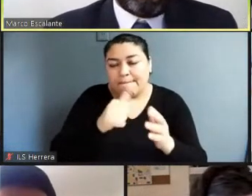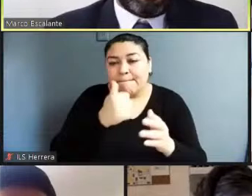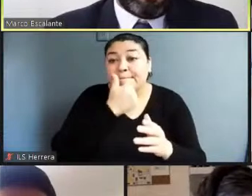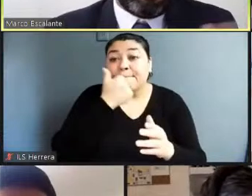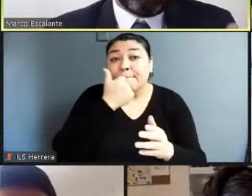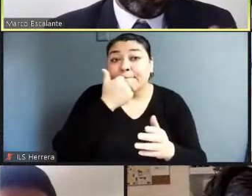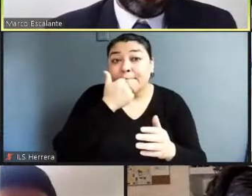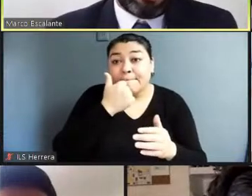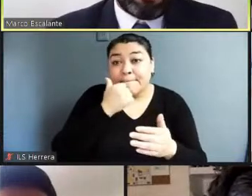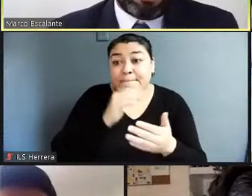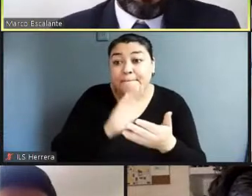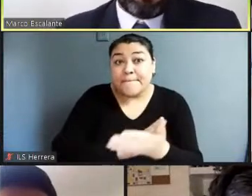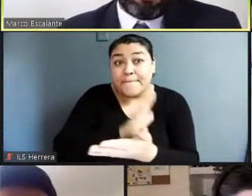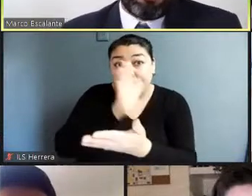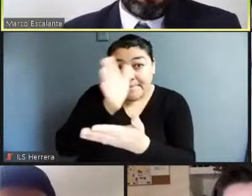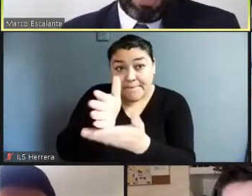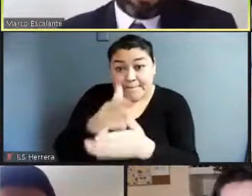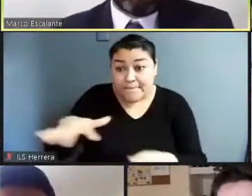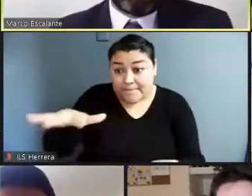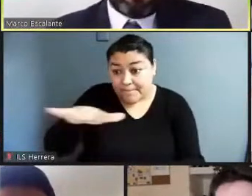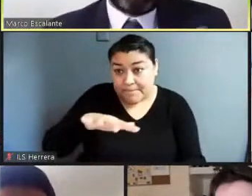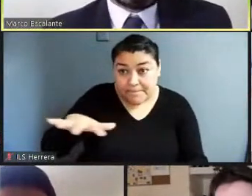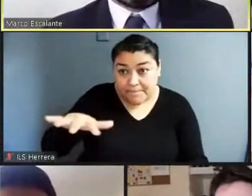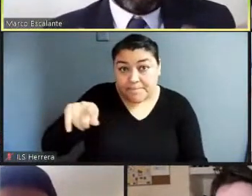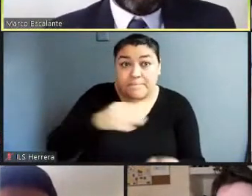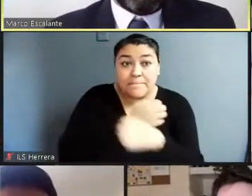advanced. Here, the students